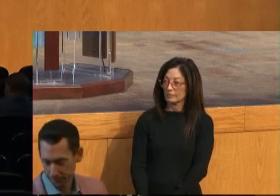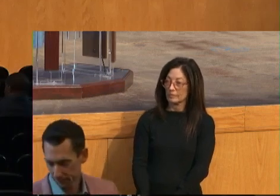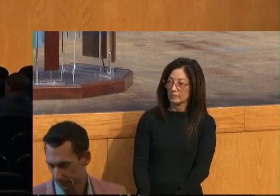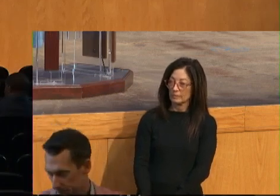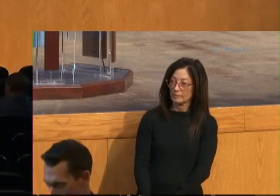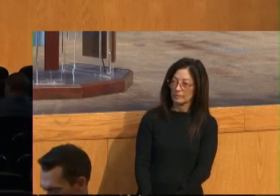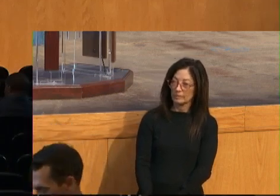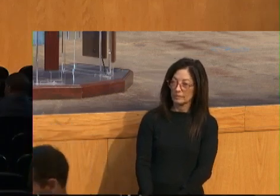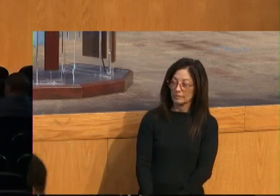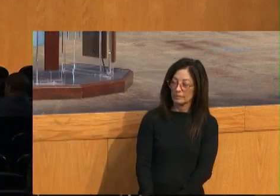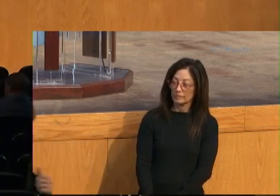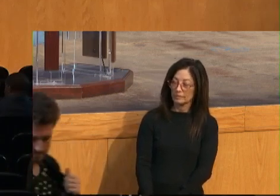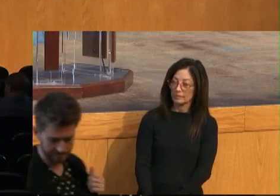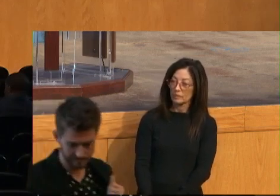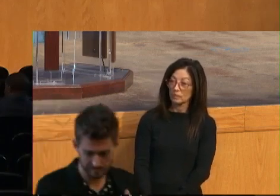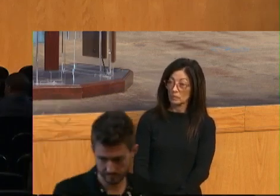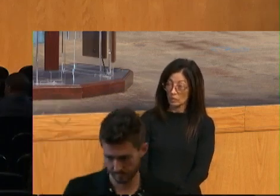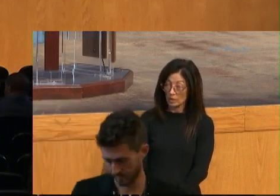Thank you.